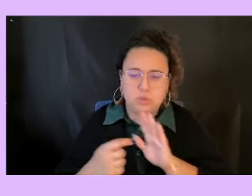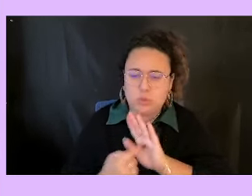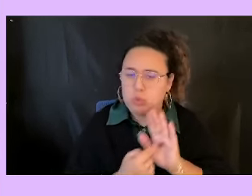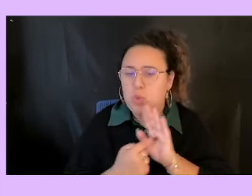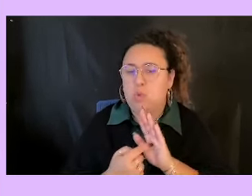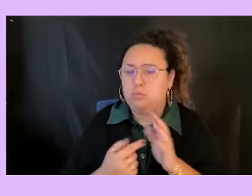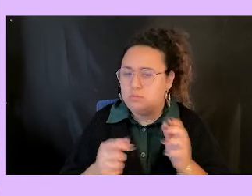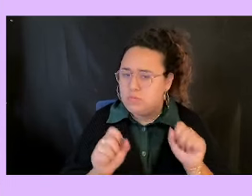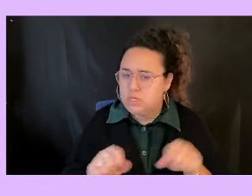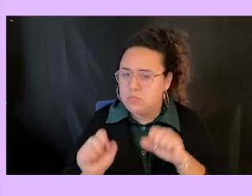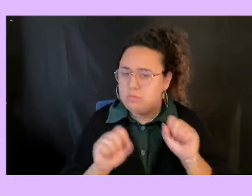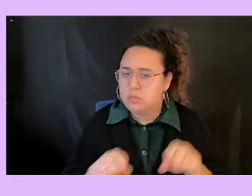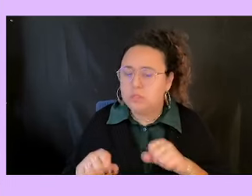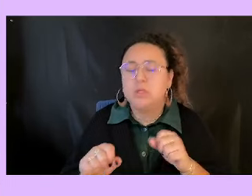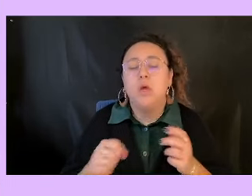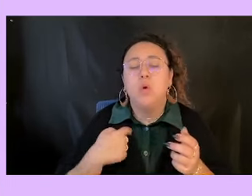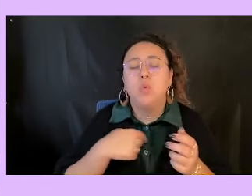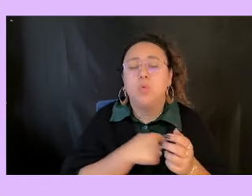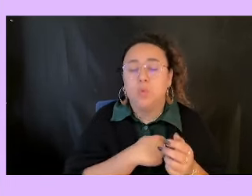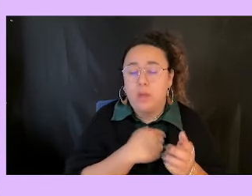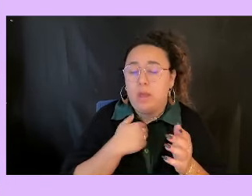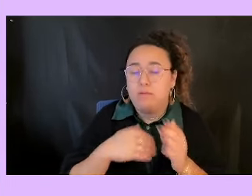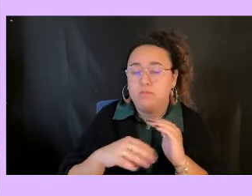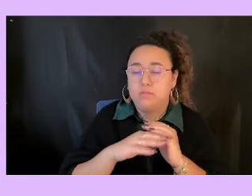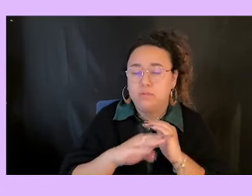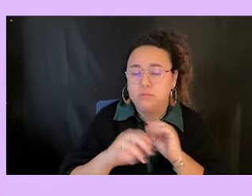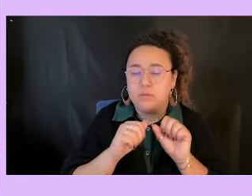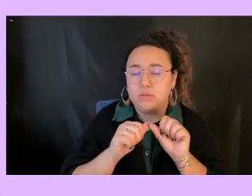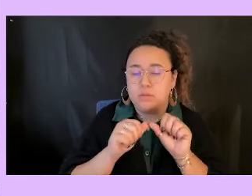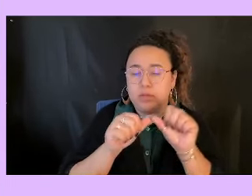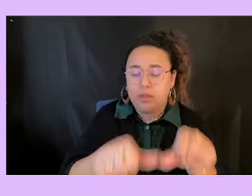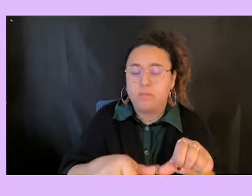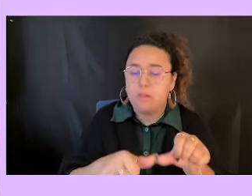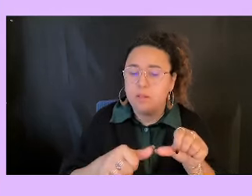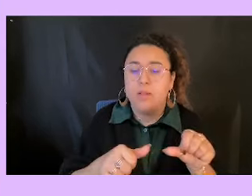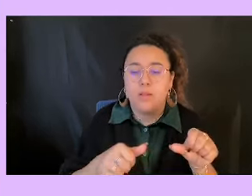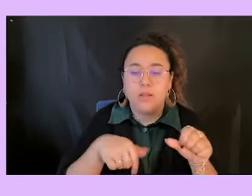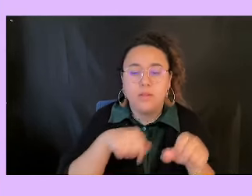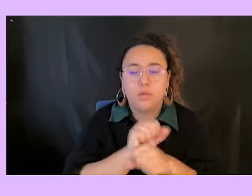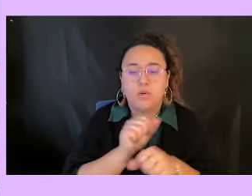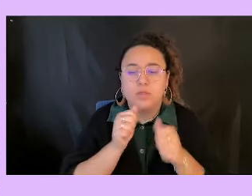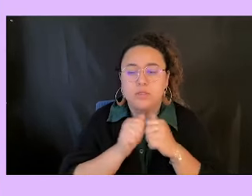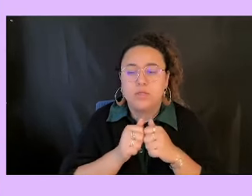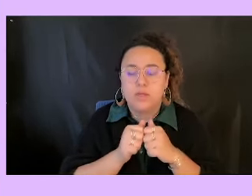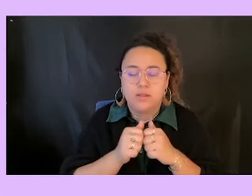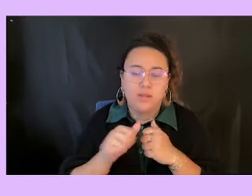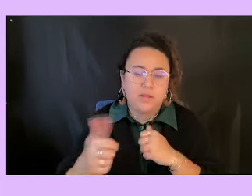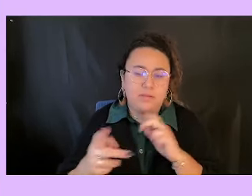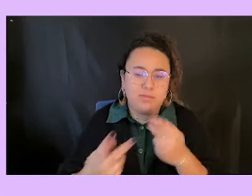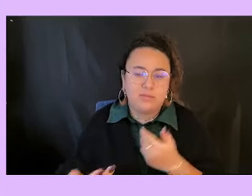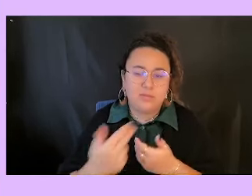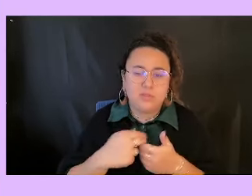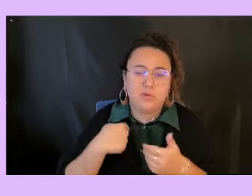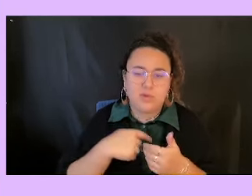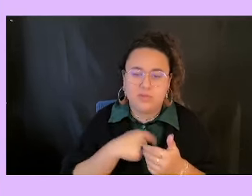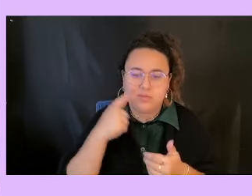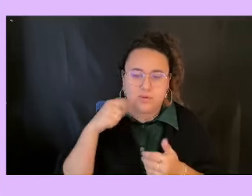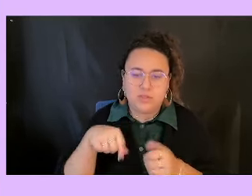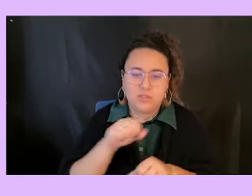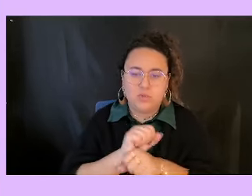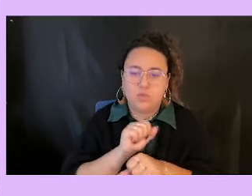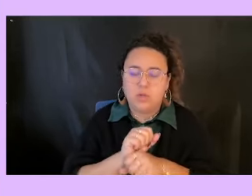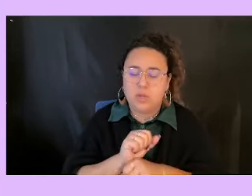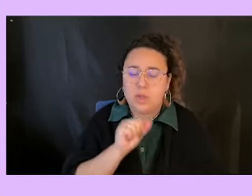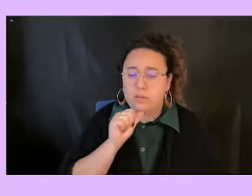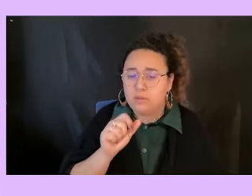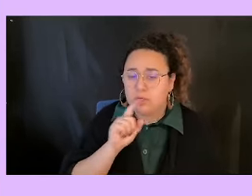sustainability in this work together and others join us in this work. You know, I do not know that the library